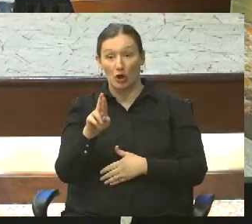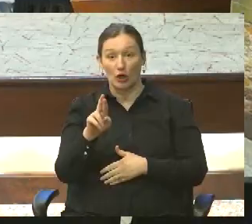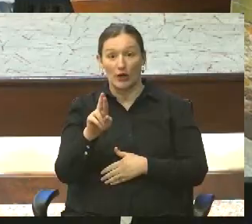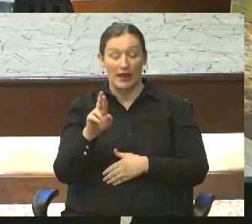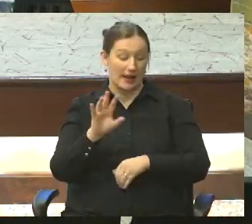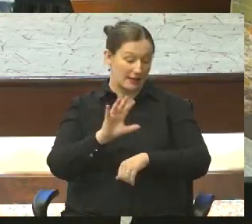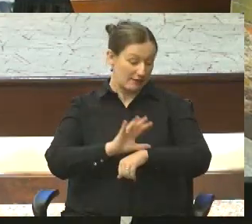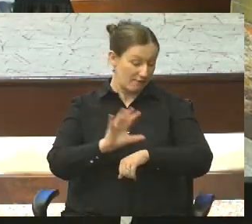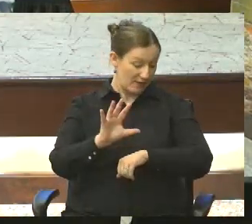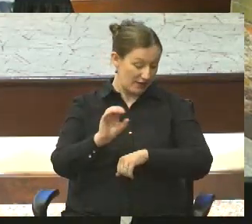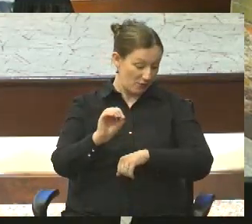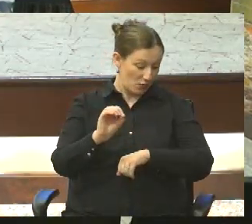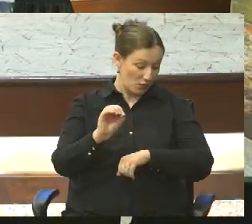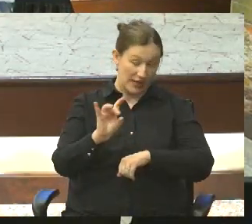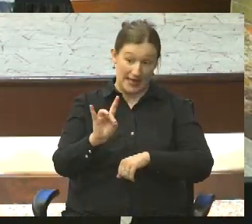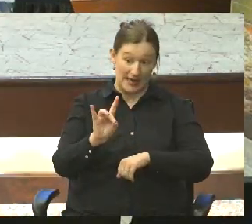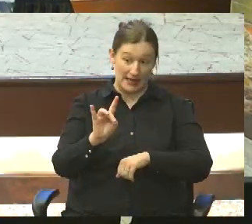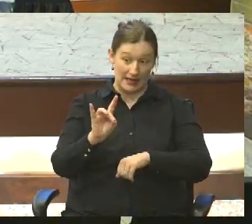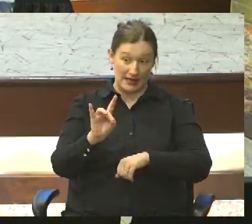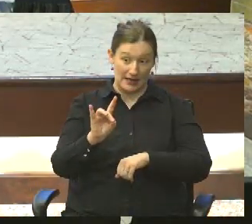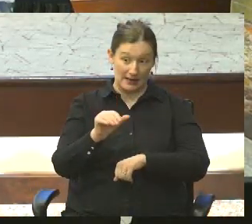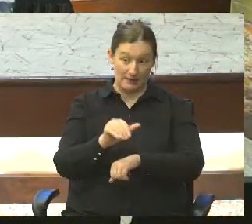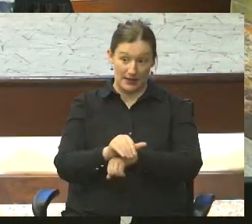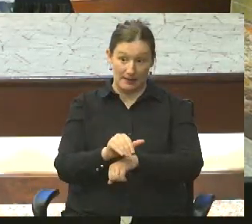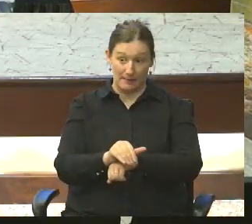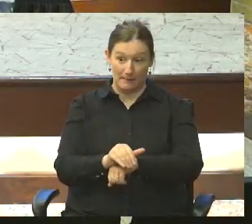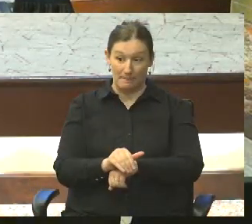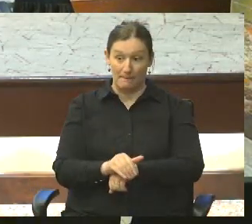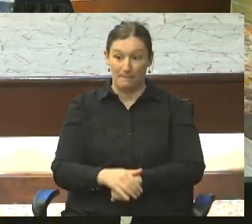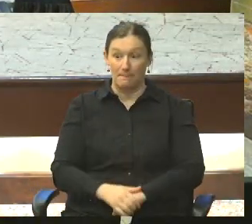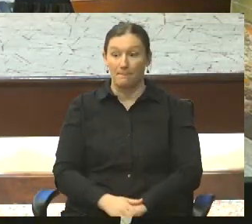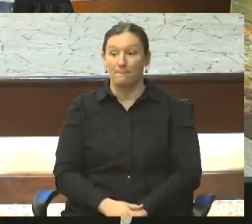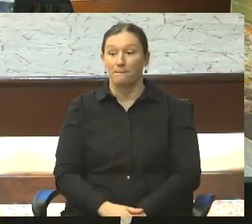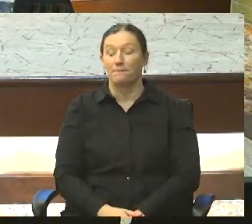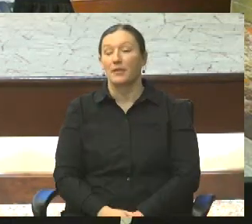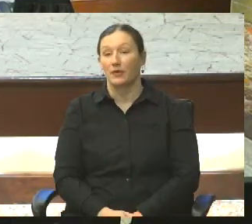PM. Did I have it right?